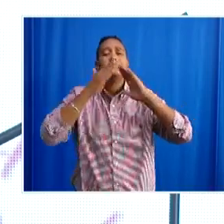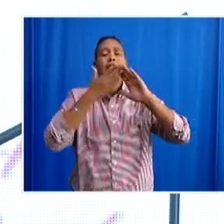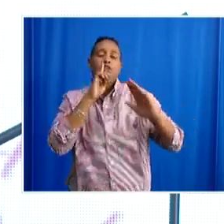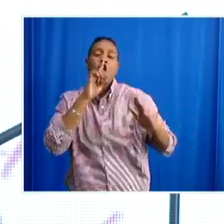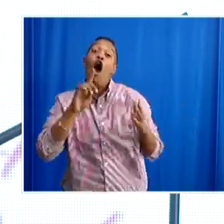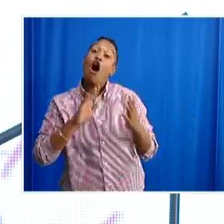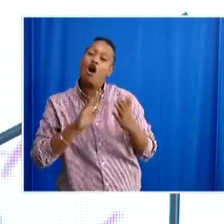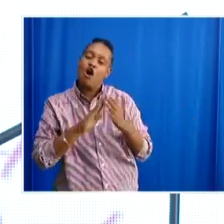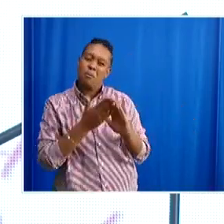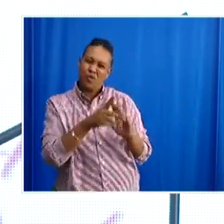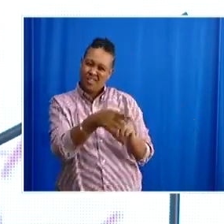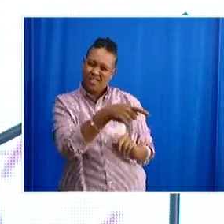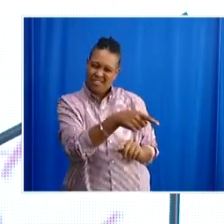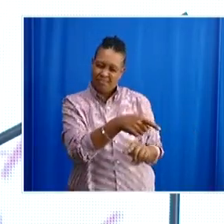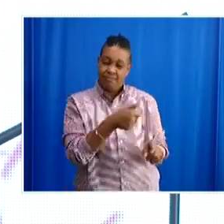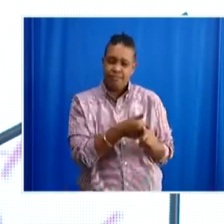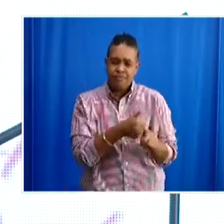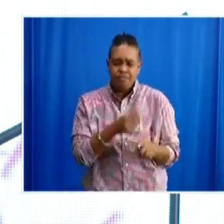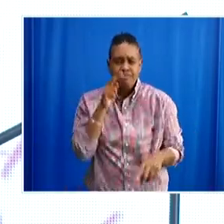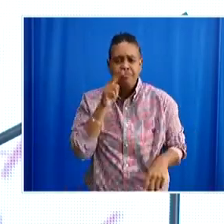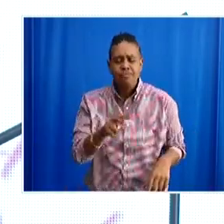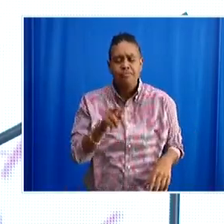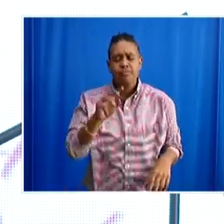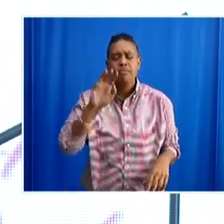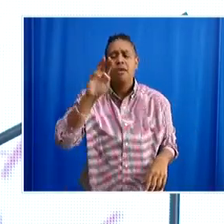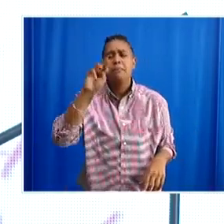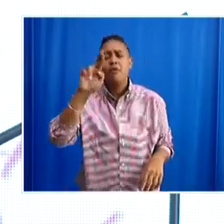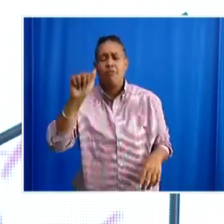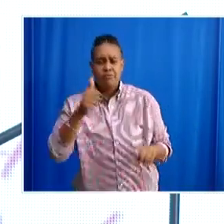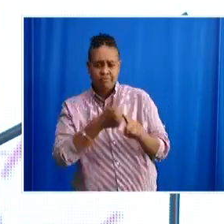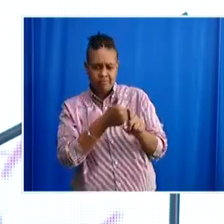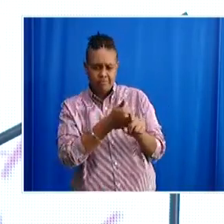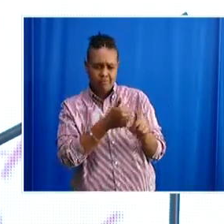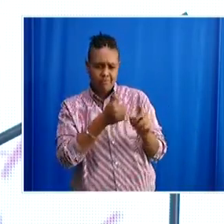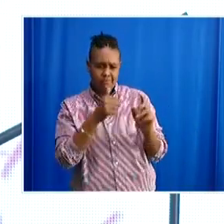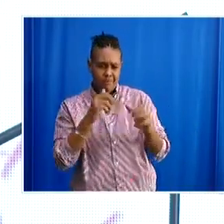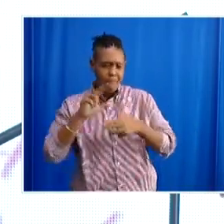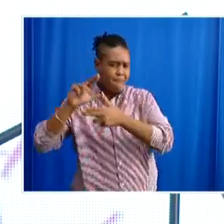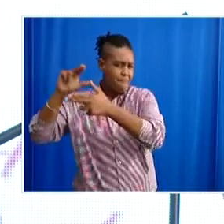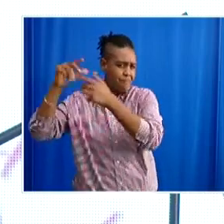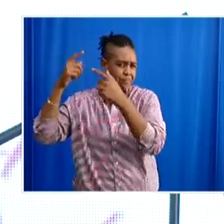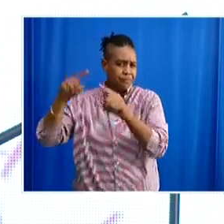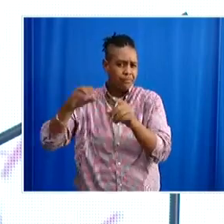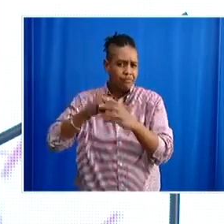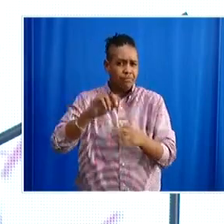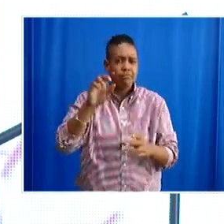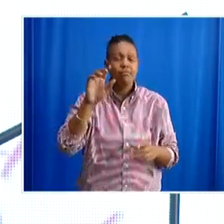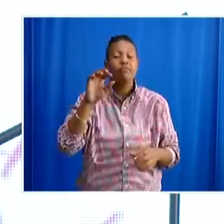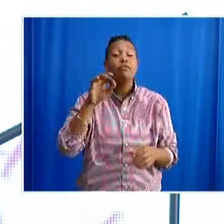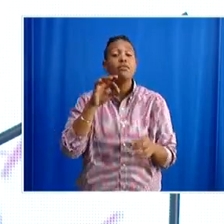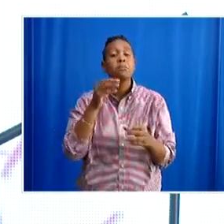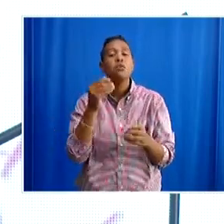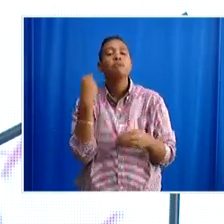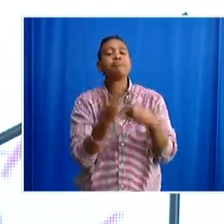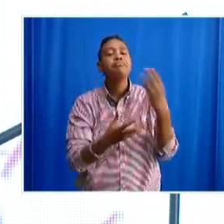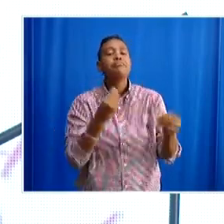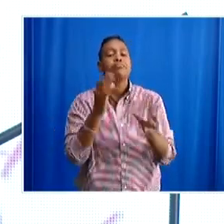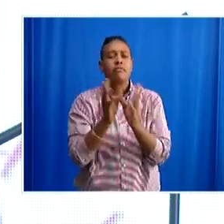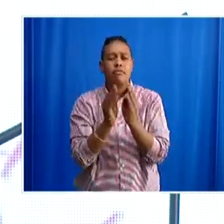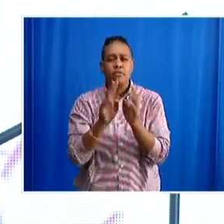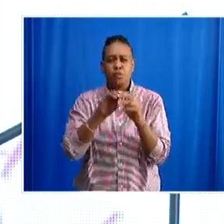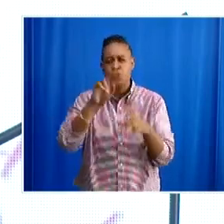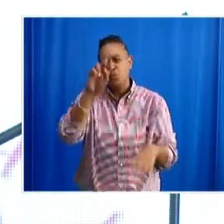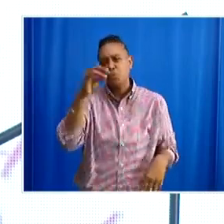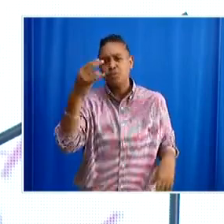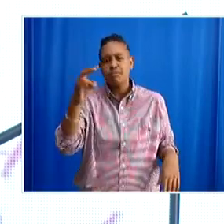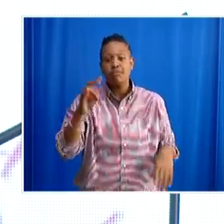countries affected by Hurricanes Irma and Maria, the Caribbean community at the donor conference held in New York in 2017 has declared a vision of the Caribbean